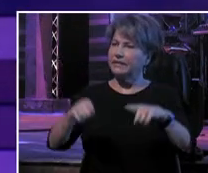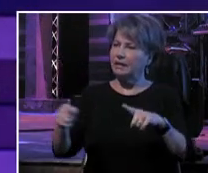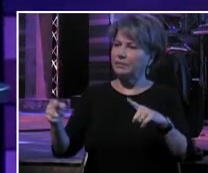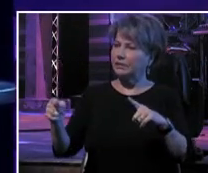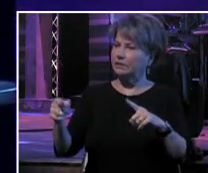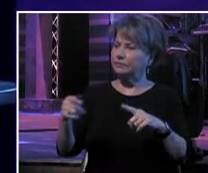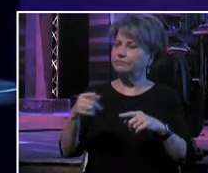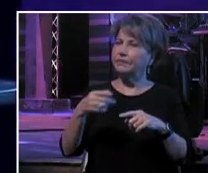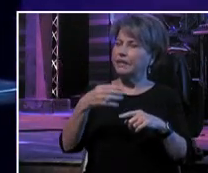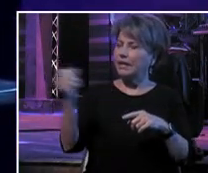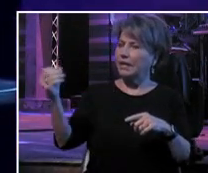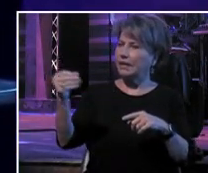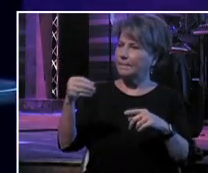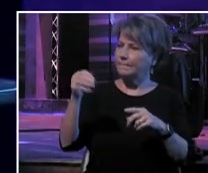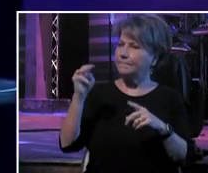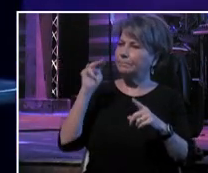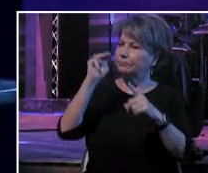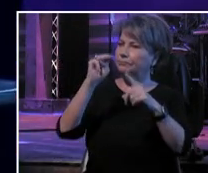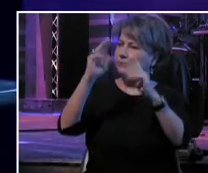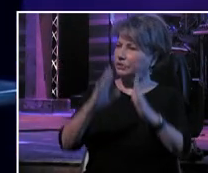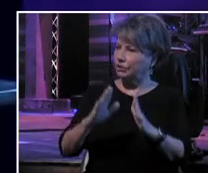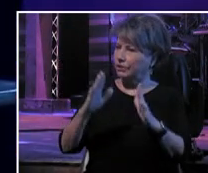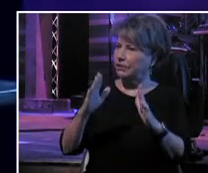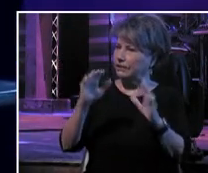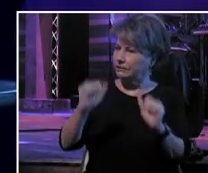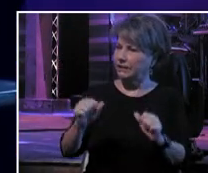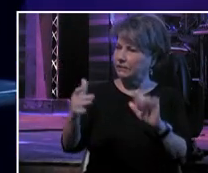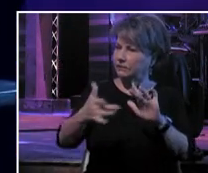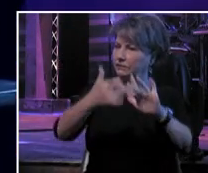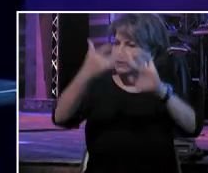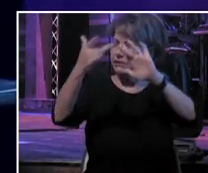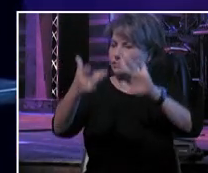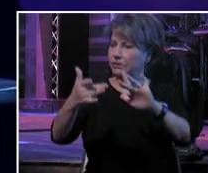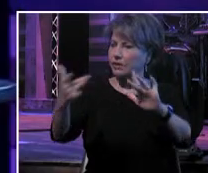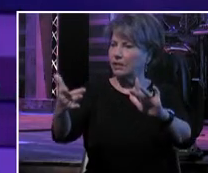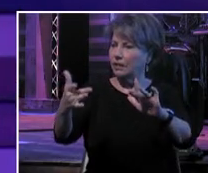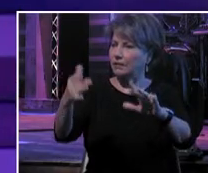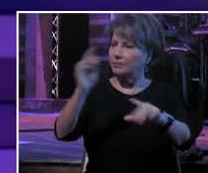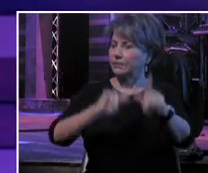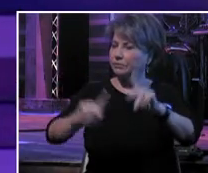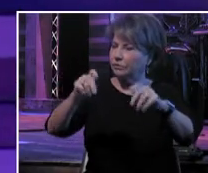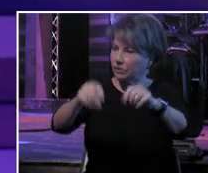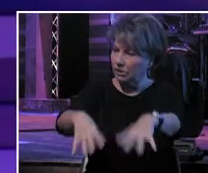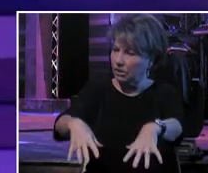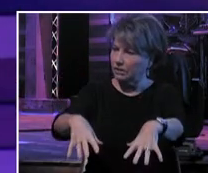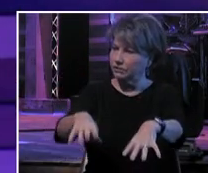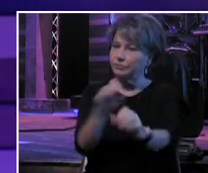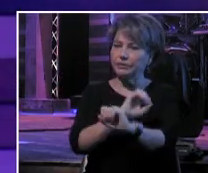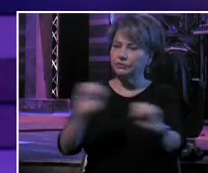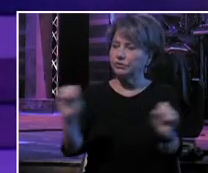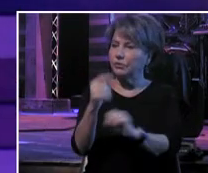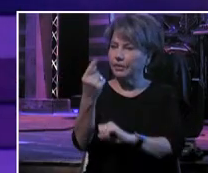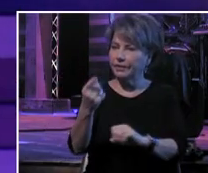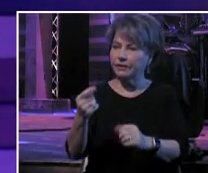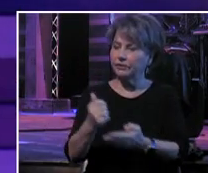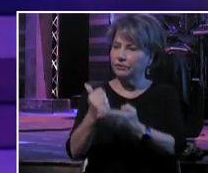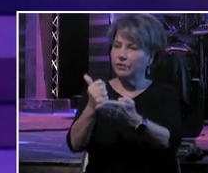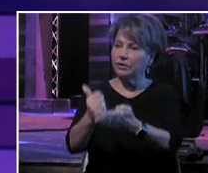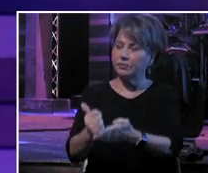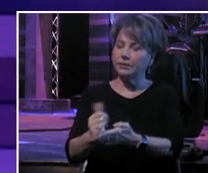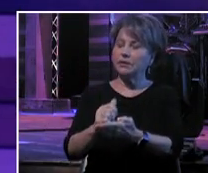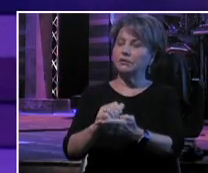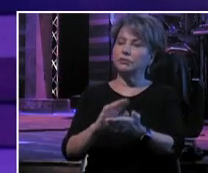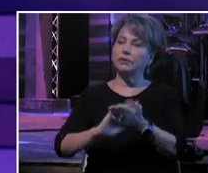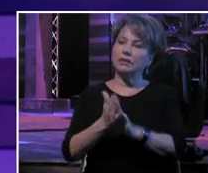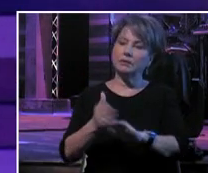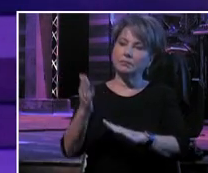that missionaries can reach the lost where there are no believers in those spaces. That's what it looks like for us to be the hands and feet of Jesus